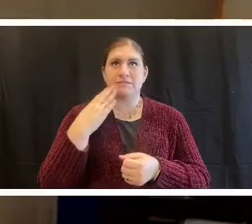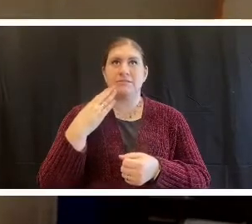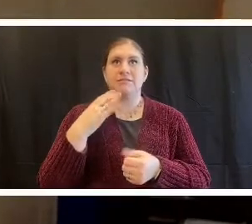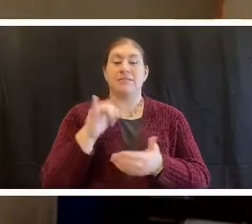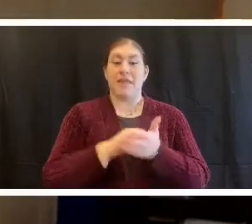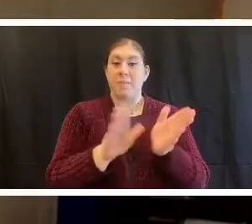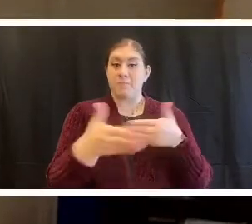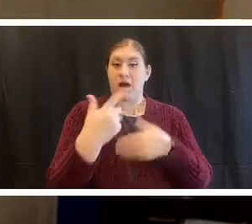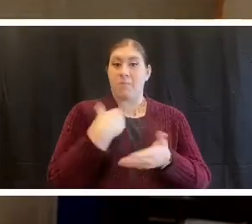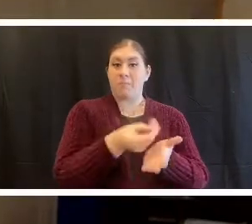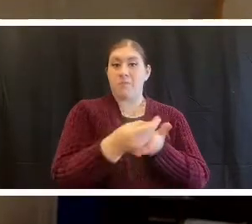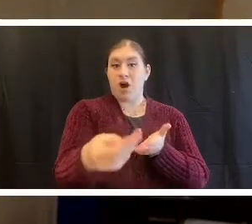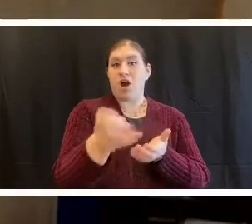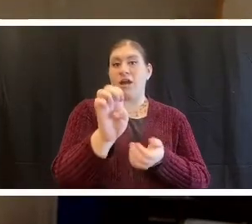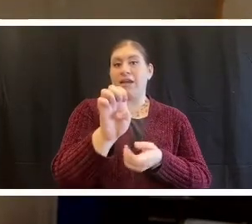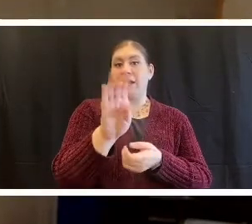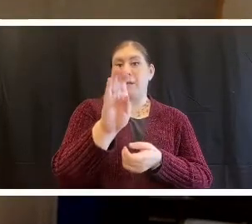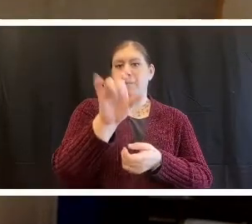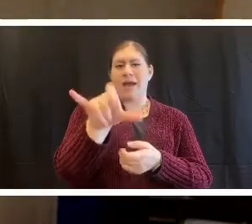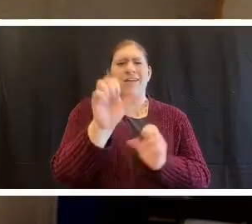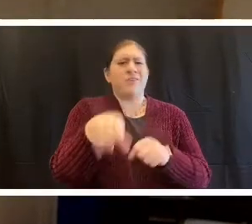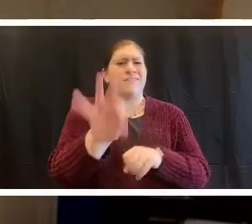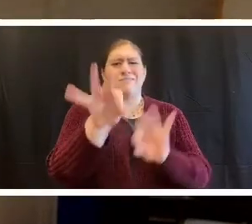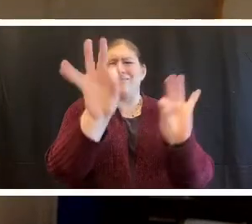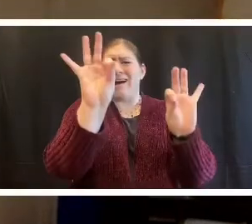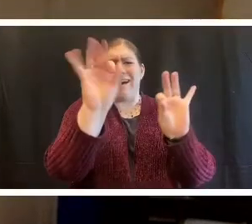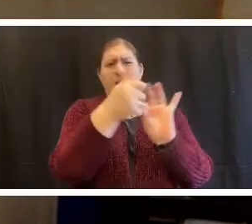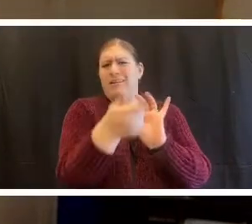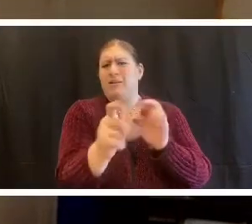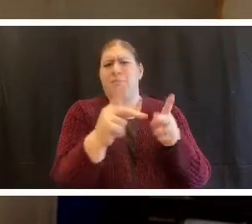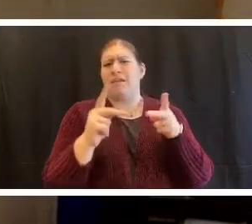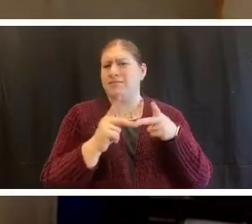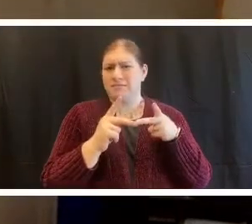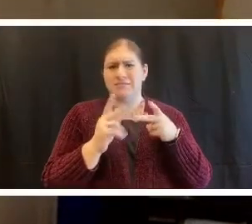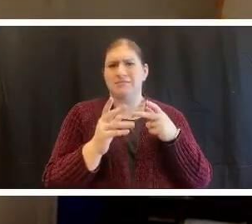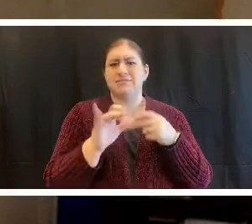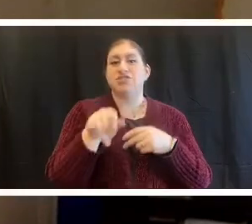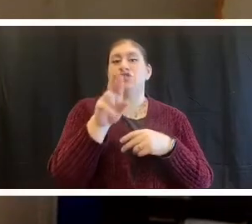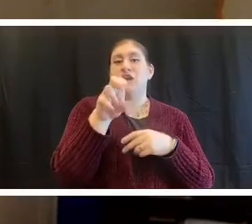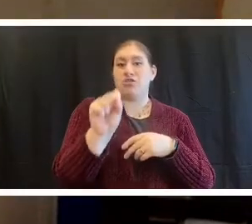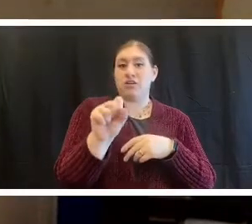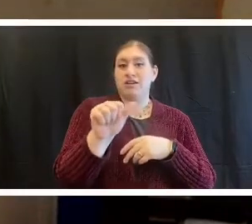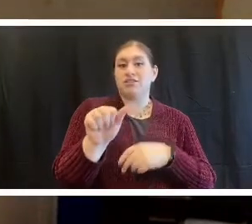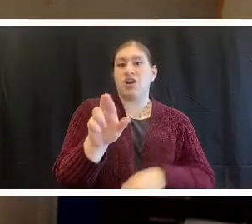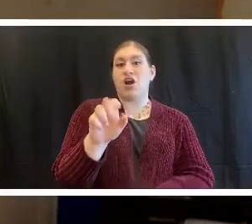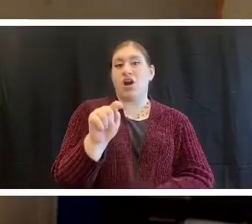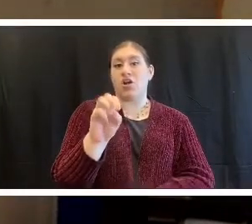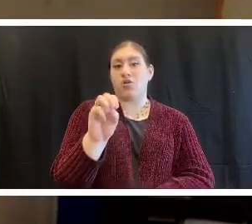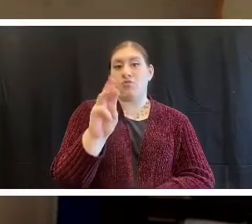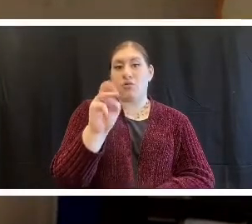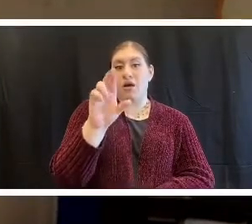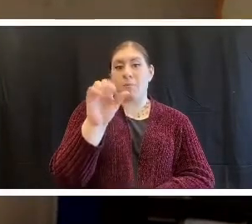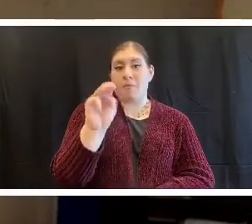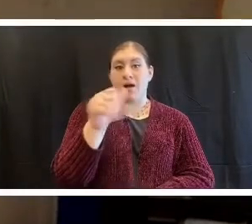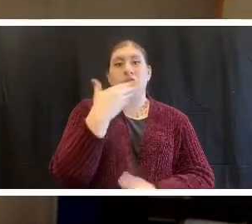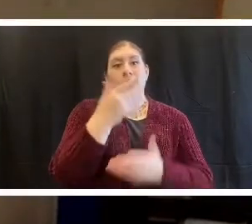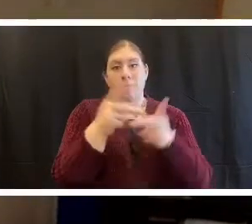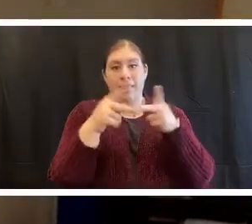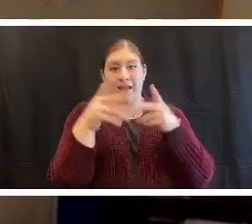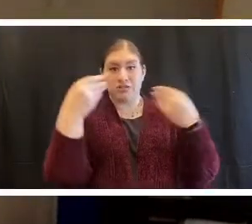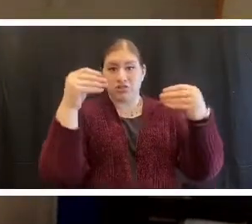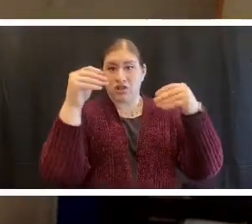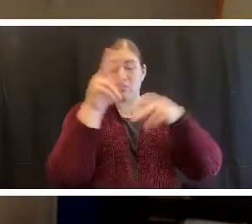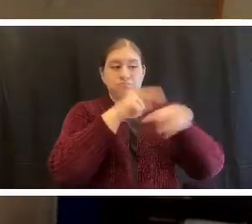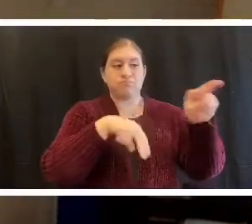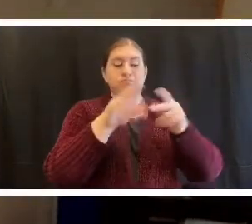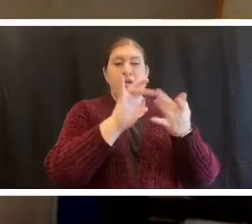I actually bought off of eBay, but you can find them anywhere. Jerry's Artorama is a great place to shop online,